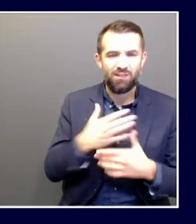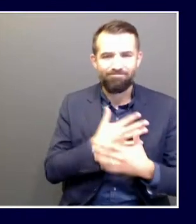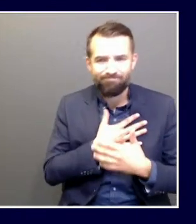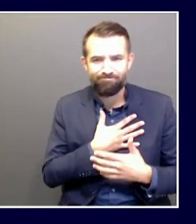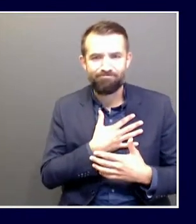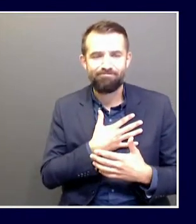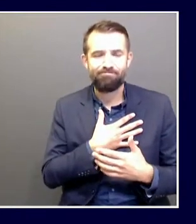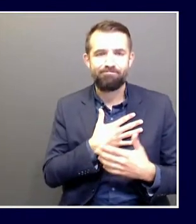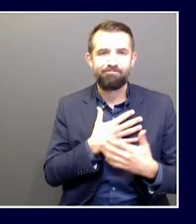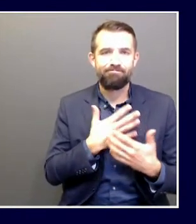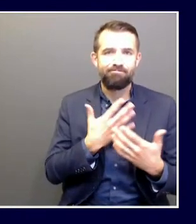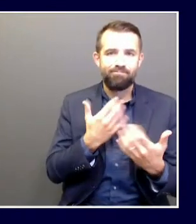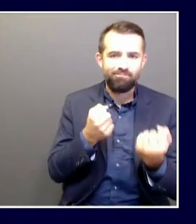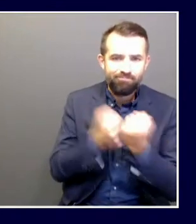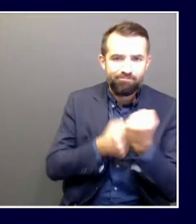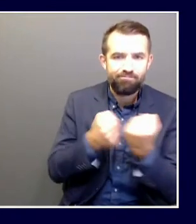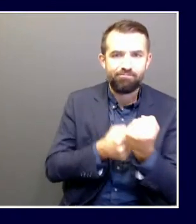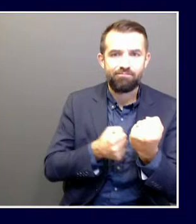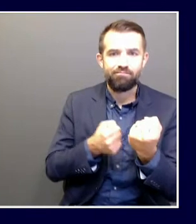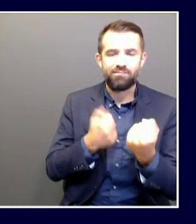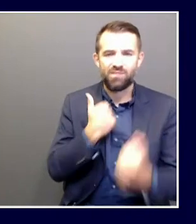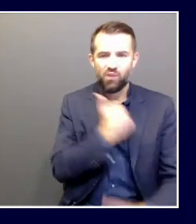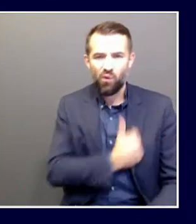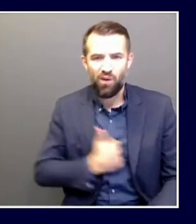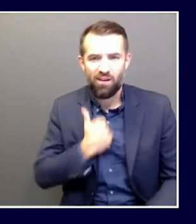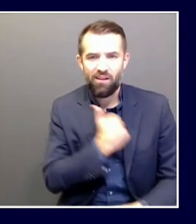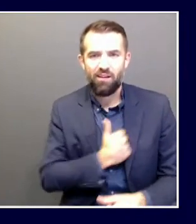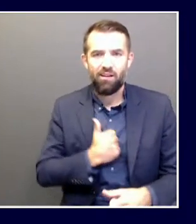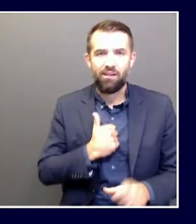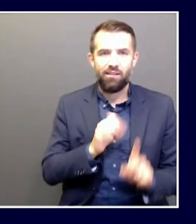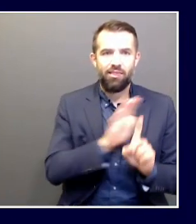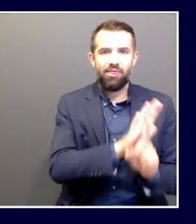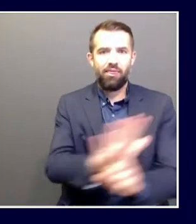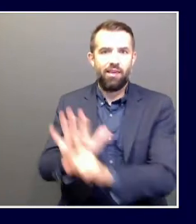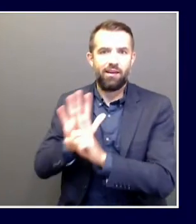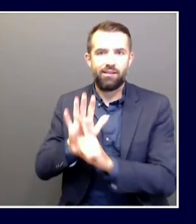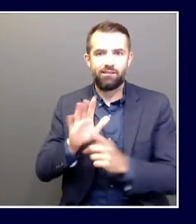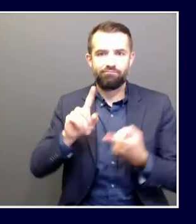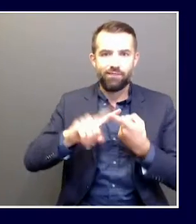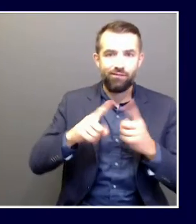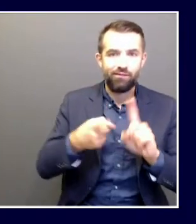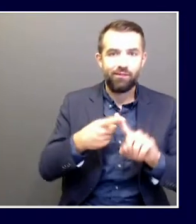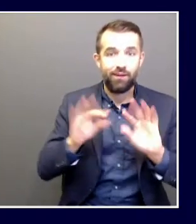communities of those who have passed our deepest condolences.